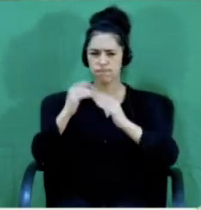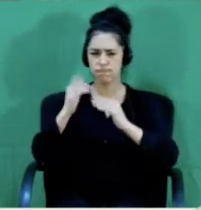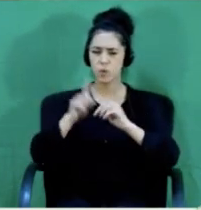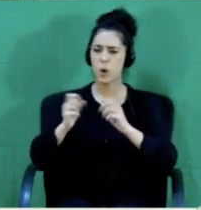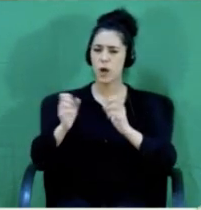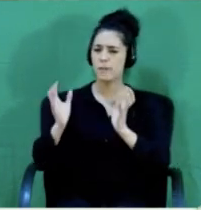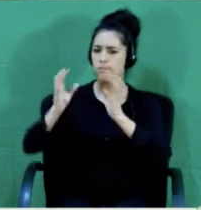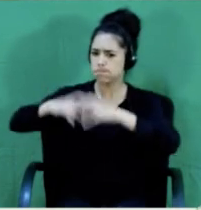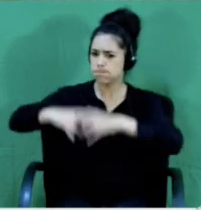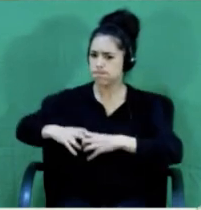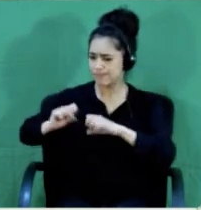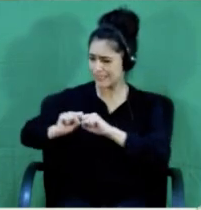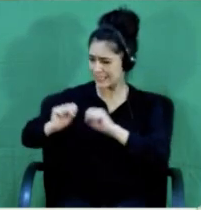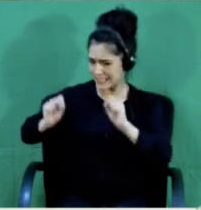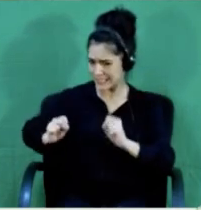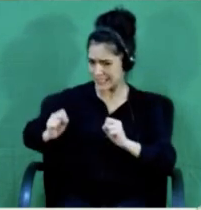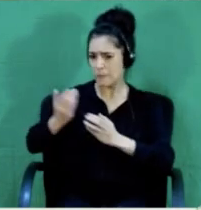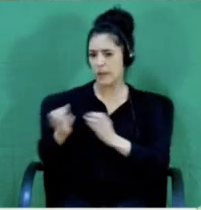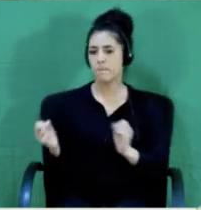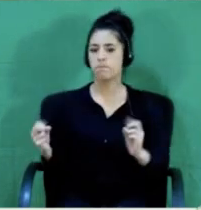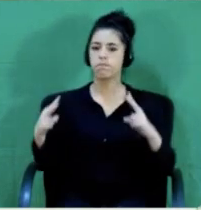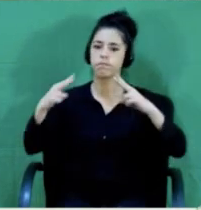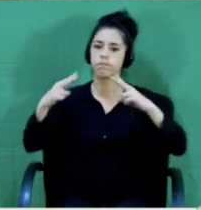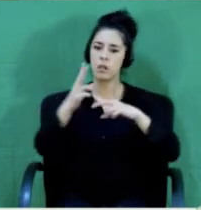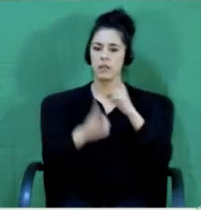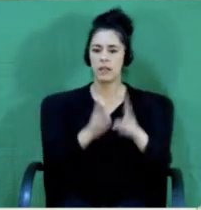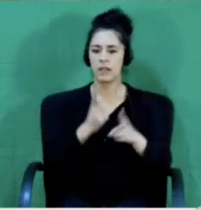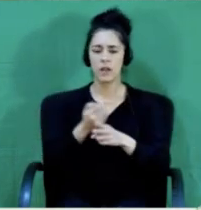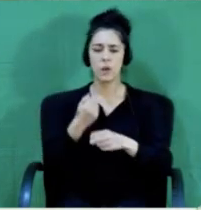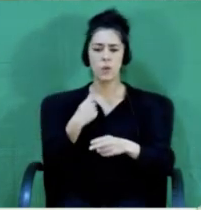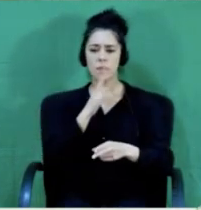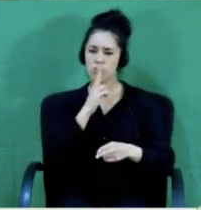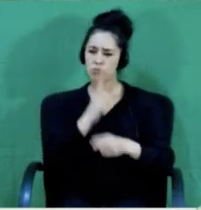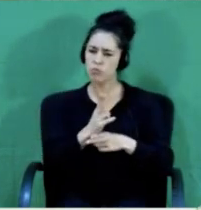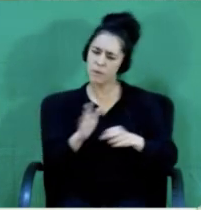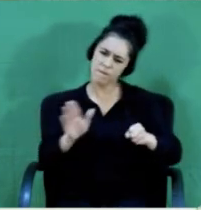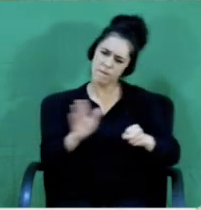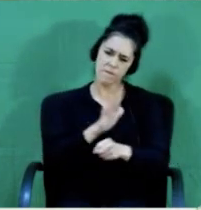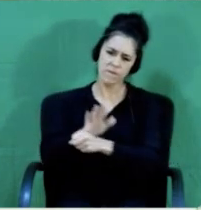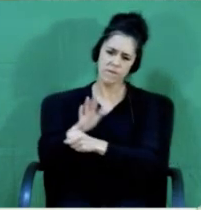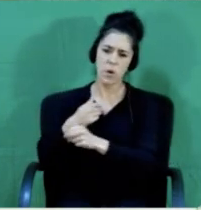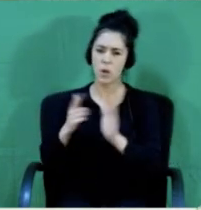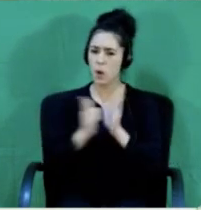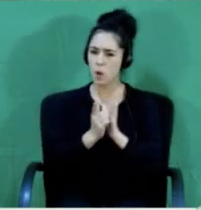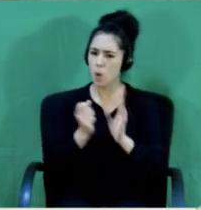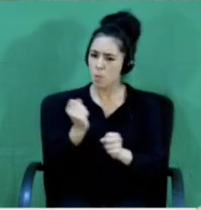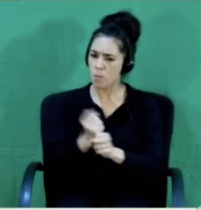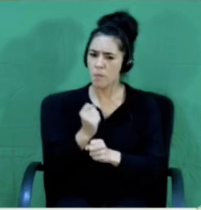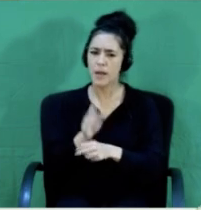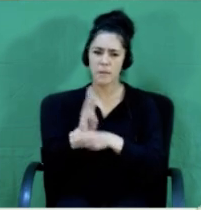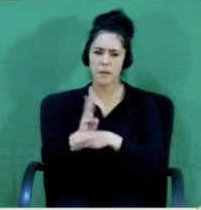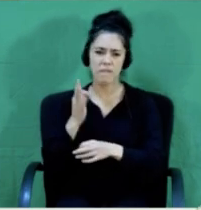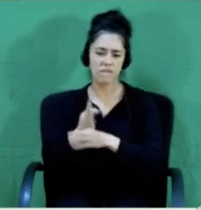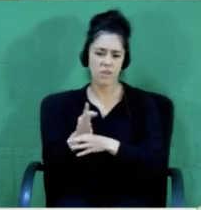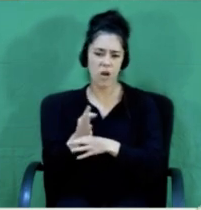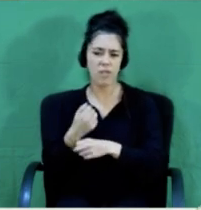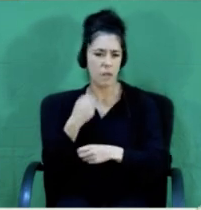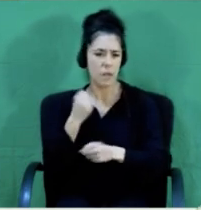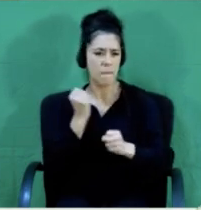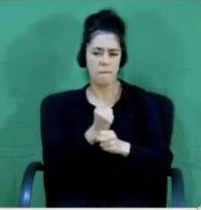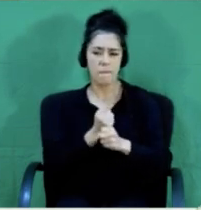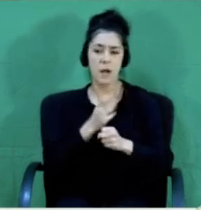broken education system, and to fulfill the promise that we as lawmakers and parents have made, that is,